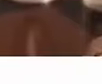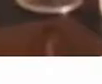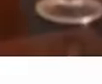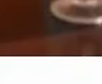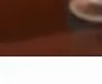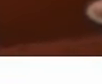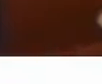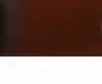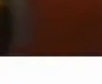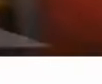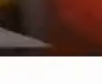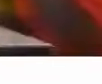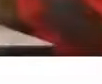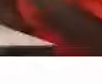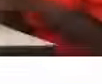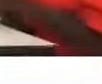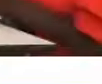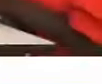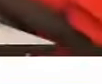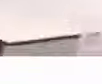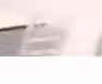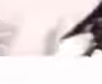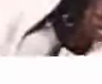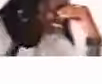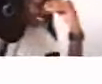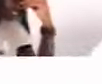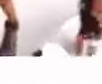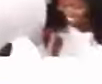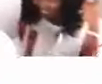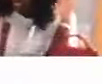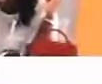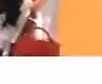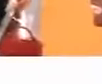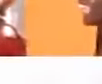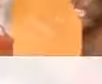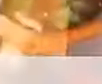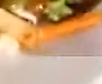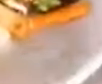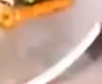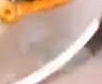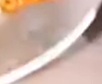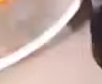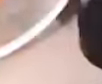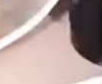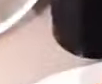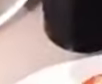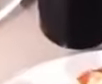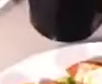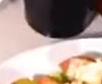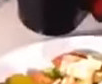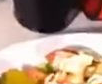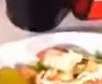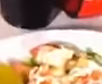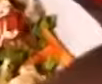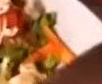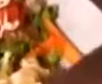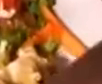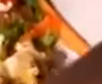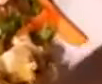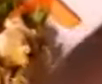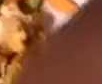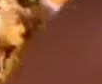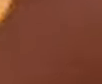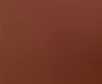for birthdays, weddings, and all related services. We have all kinds of local